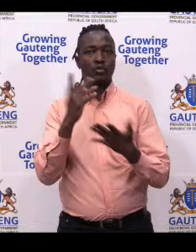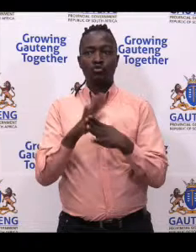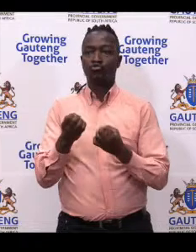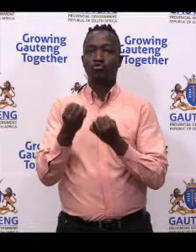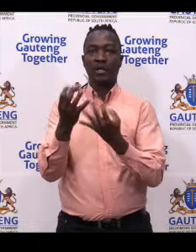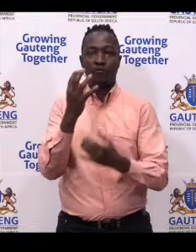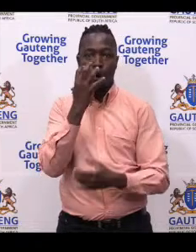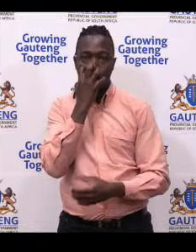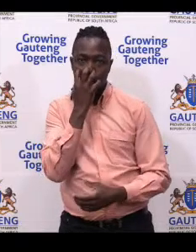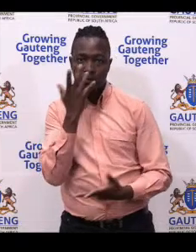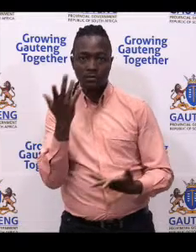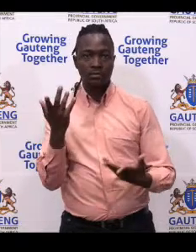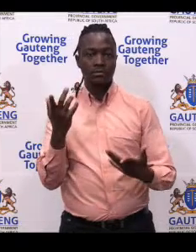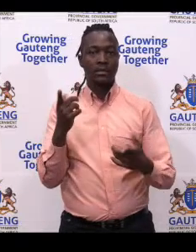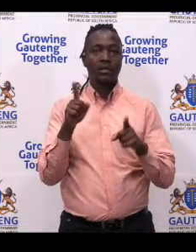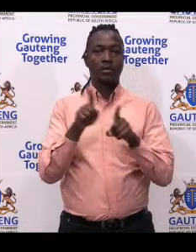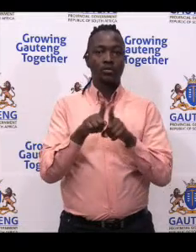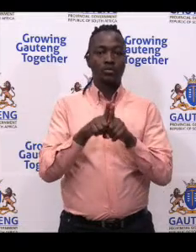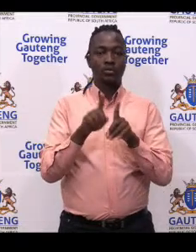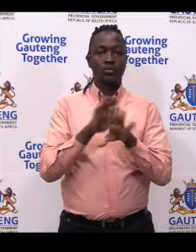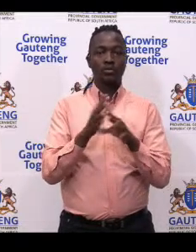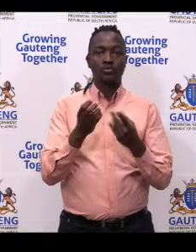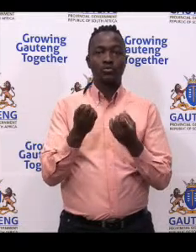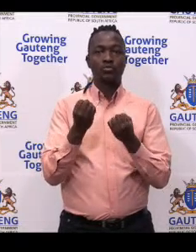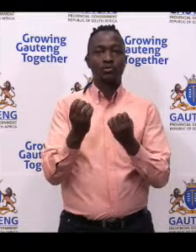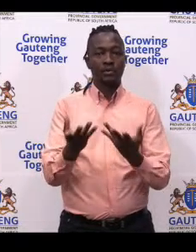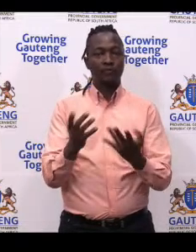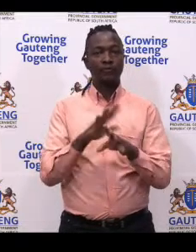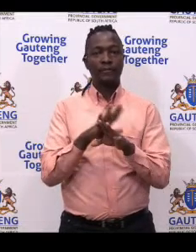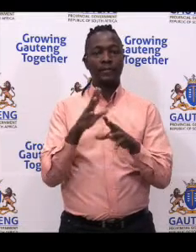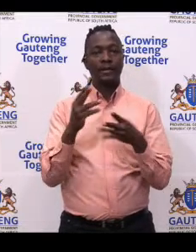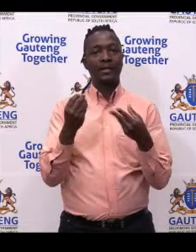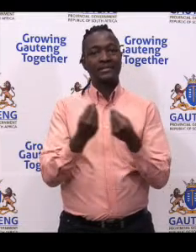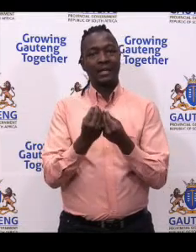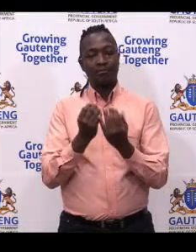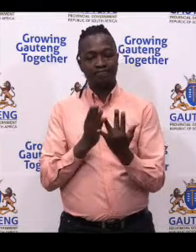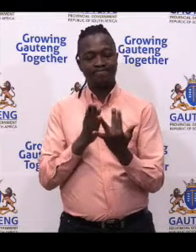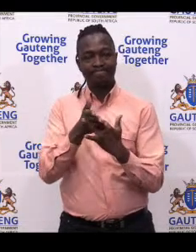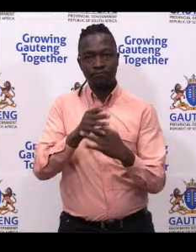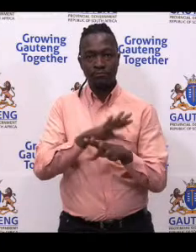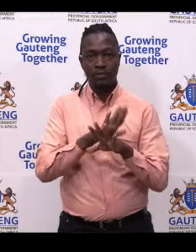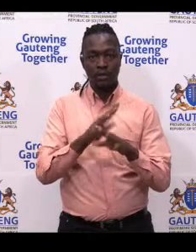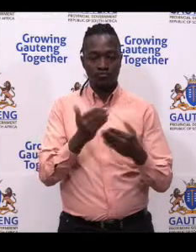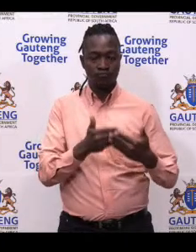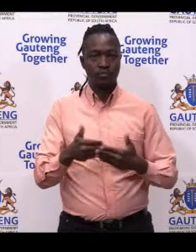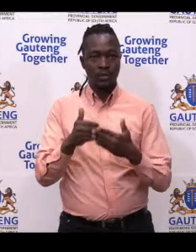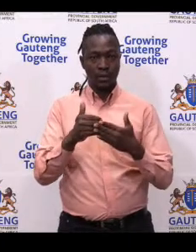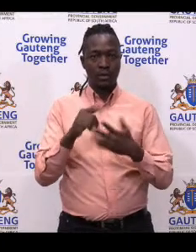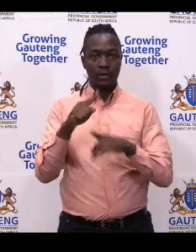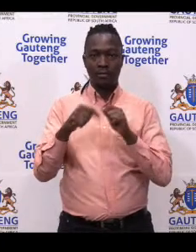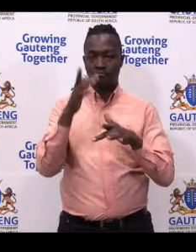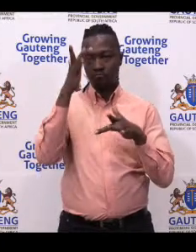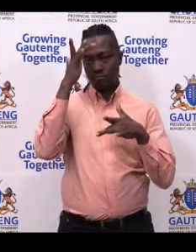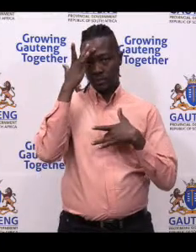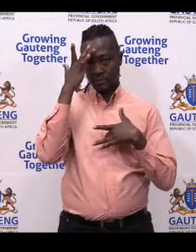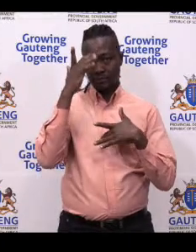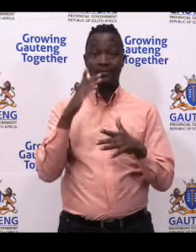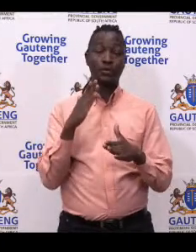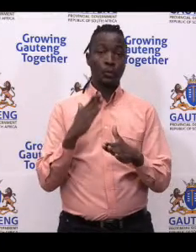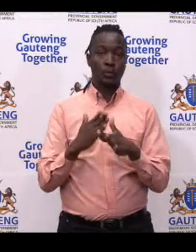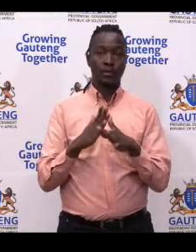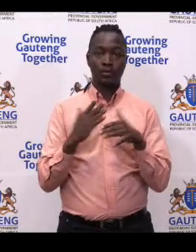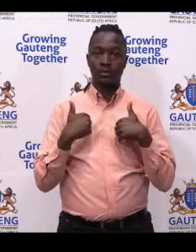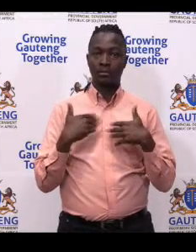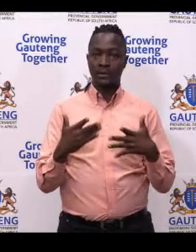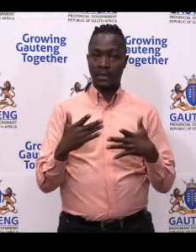give oxygen, and also to be able to give some intermediate care in this regard. And work will be starting in